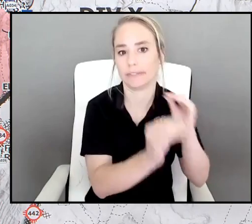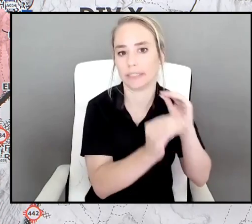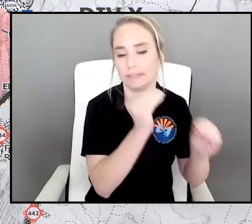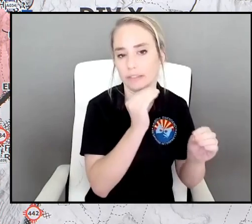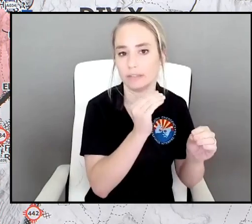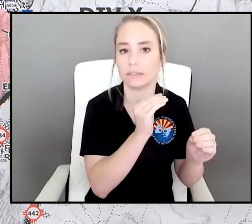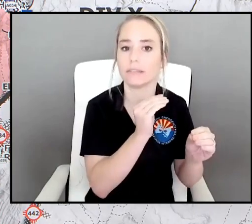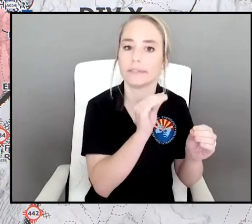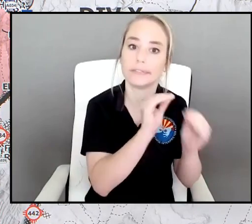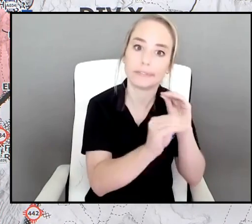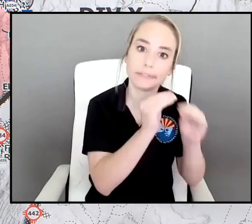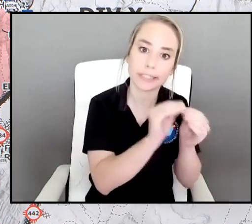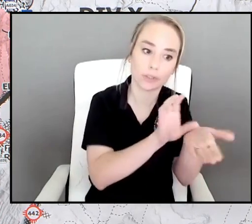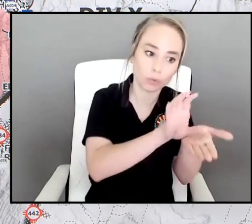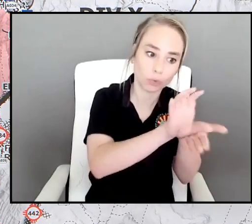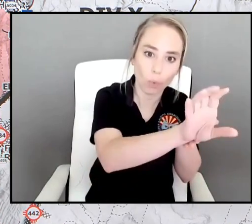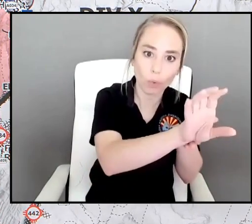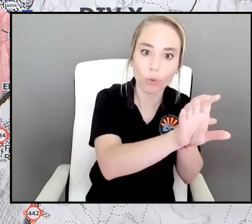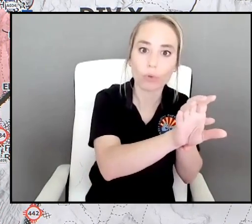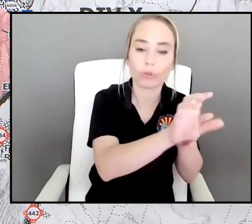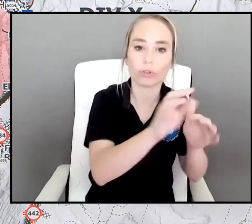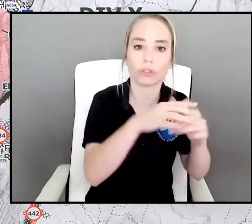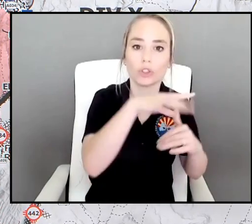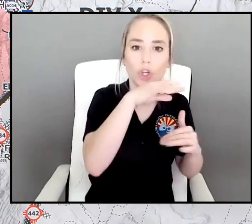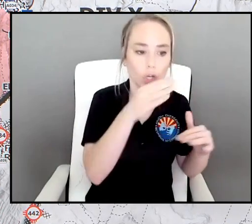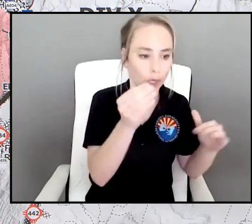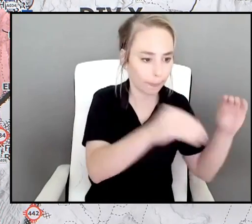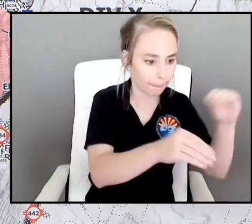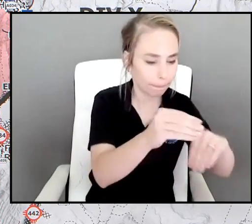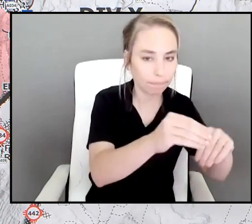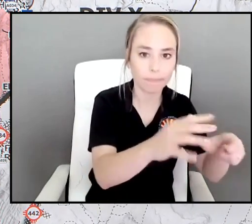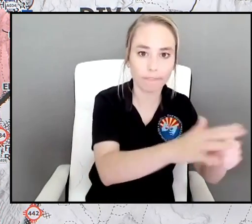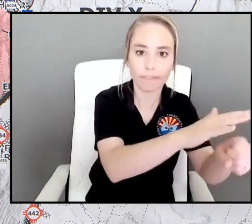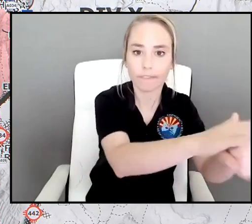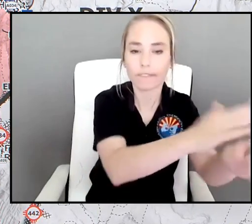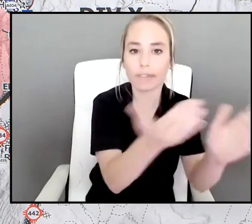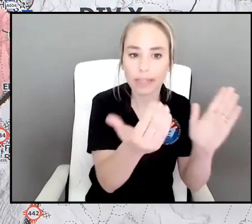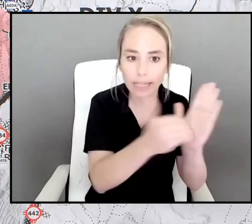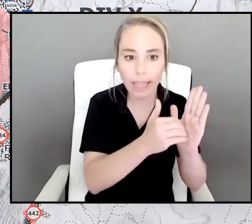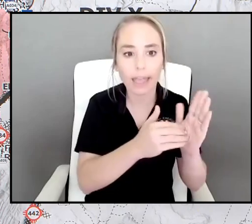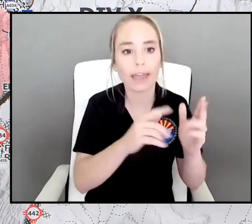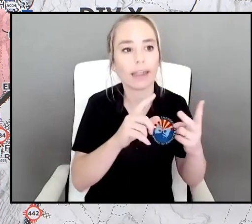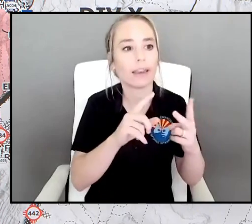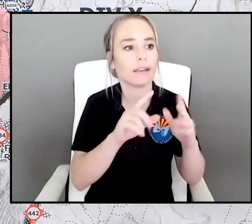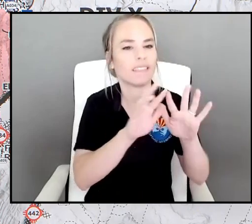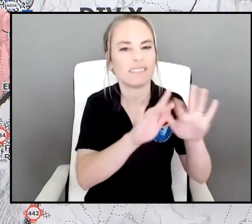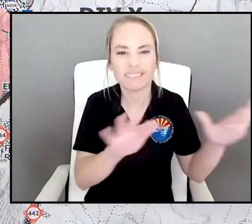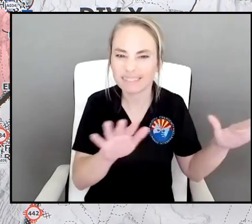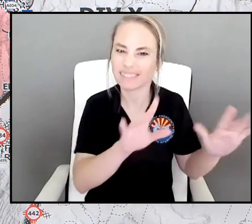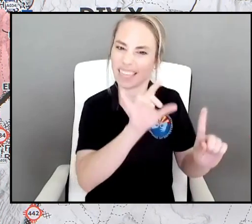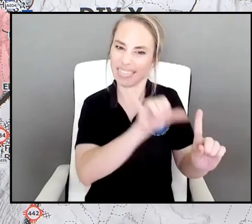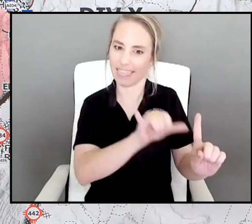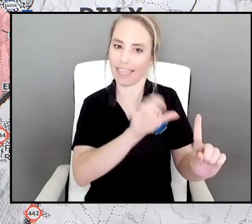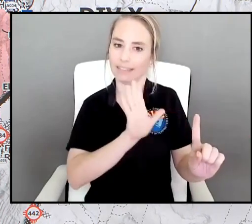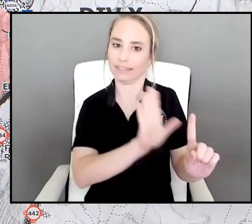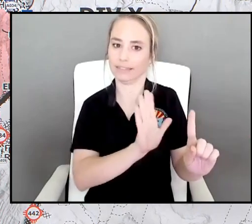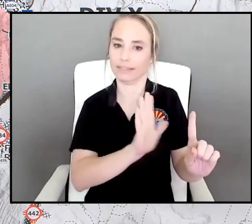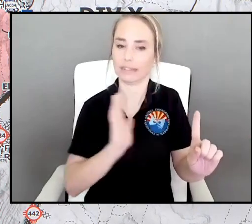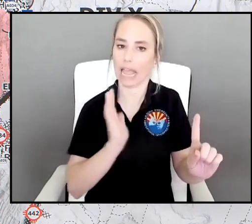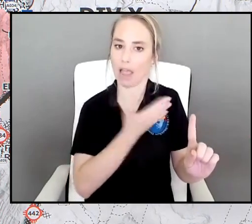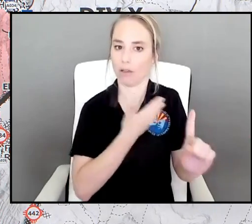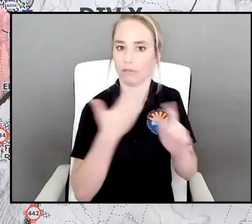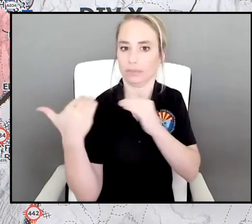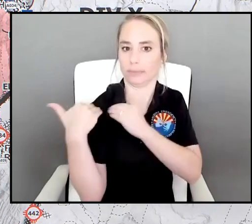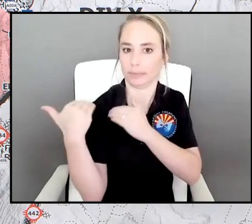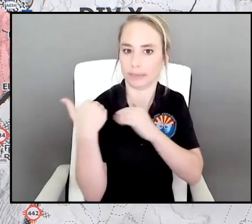work, hand line, thinning, brush, slash that was created. So that's our main focus.